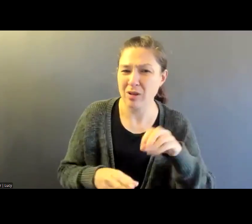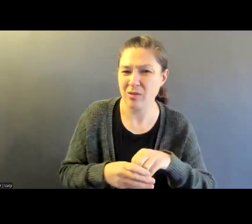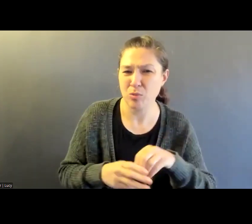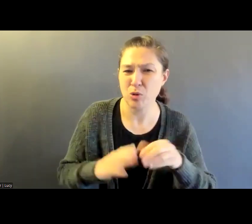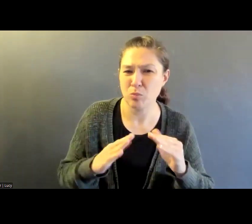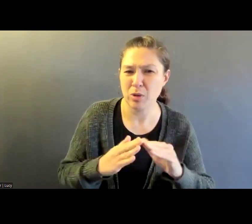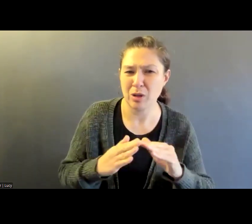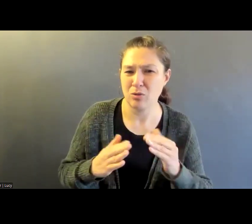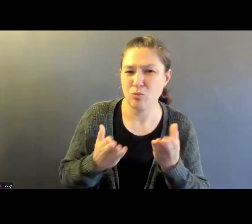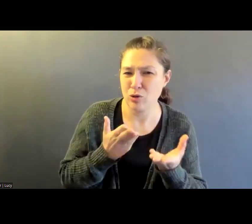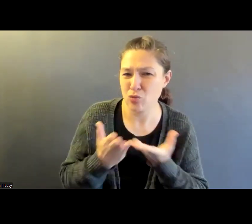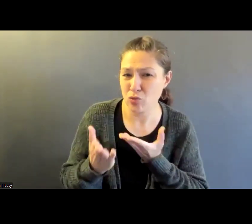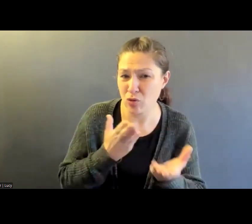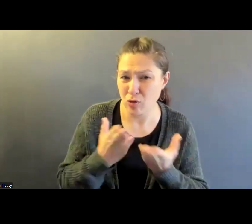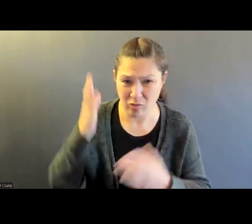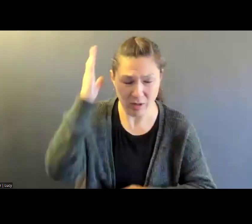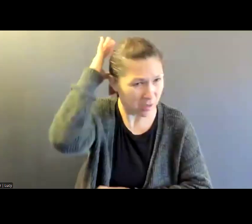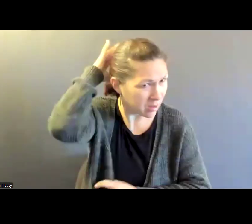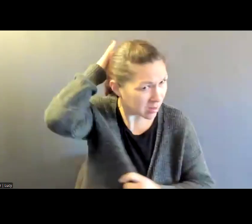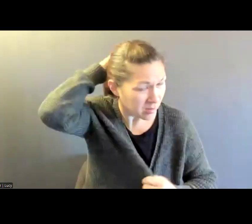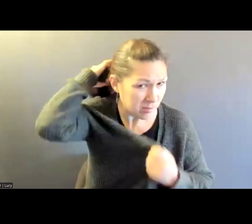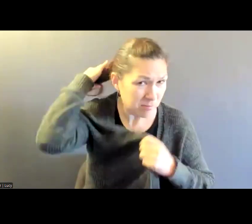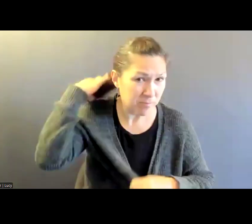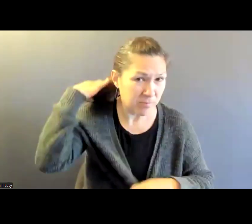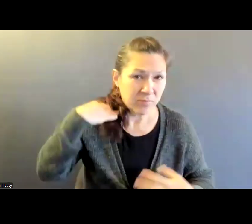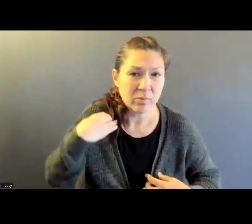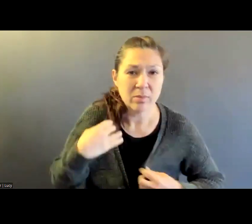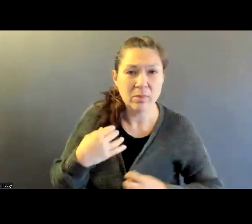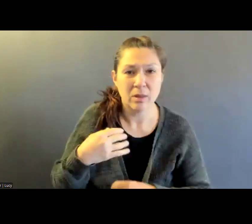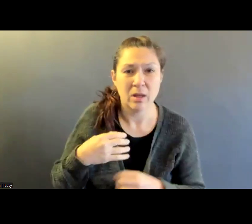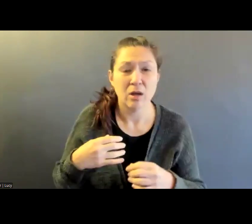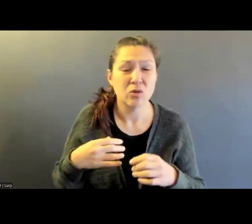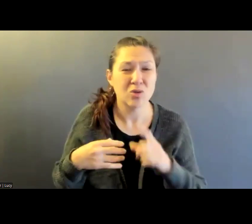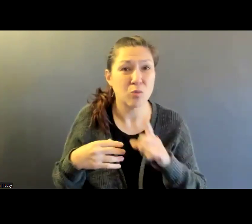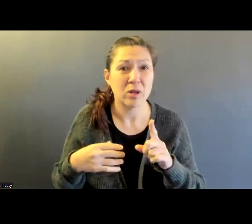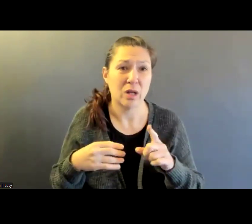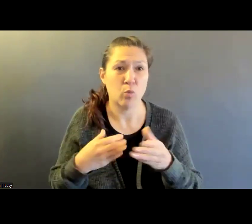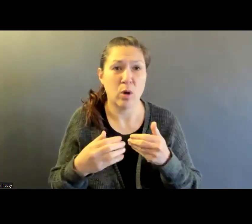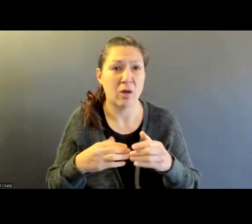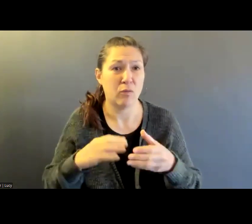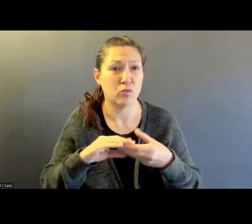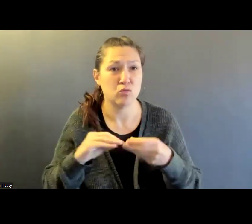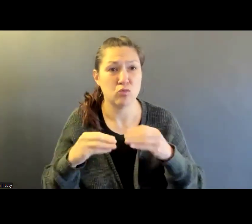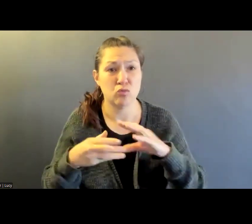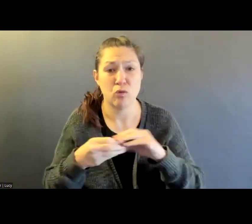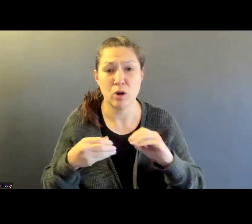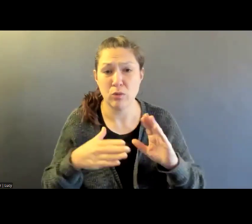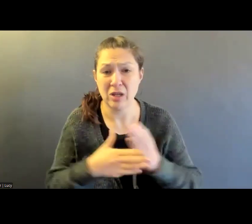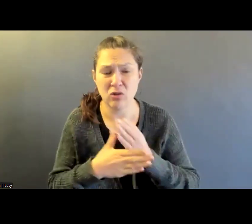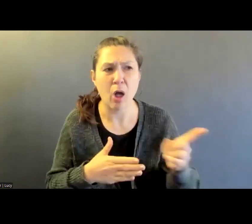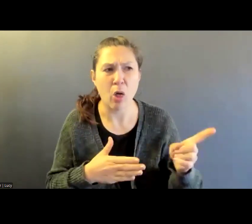telling often very much reflects a story that people in those workplace campaigns are very familiar with, communities that they're very familiar with,